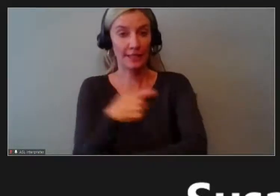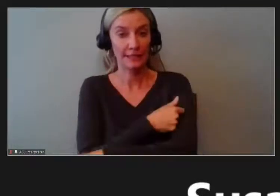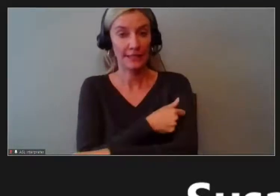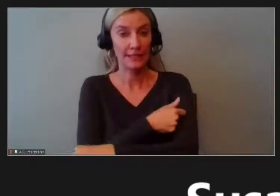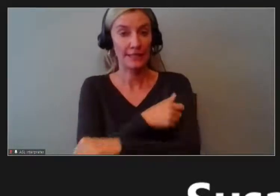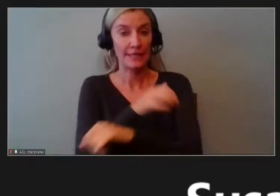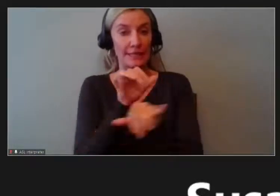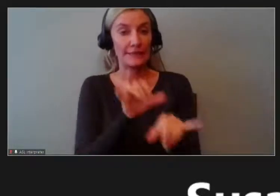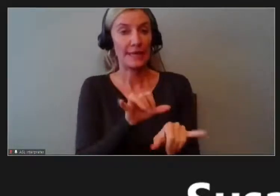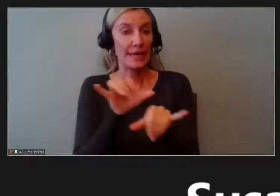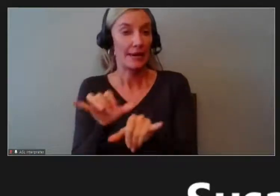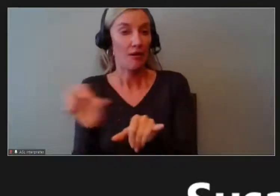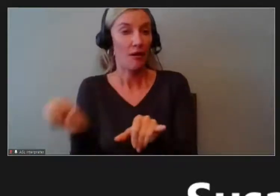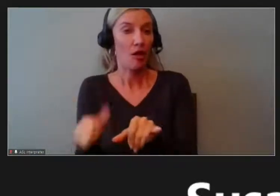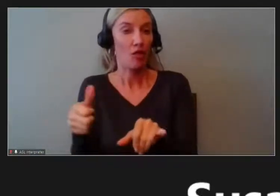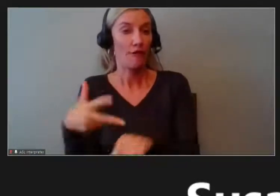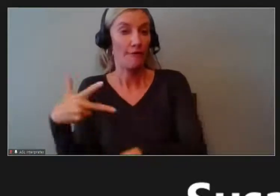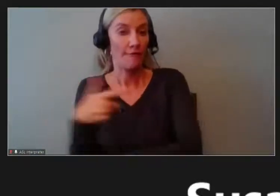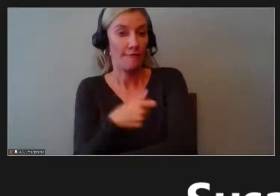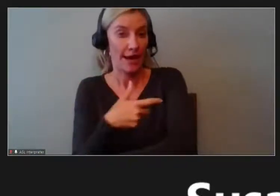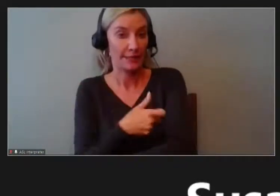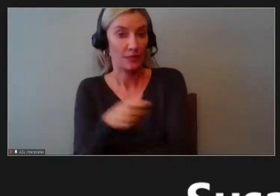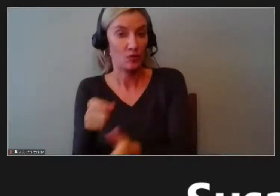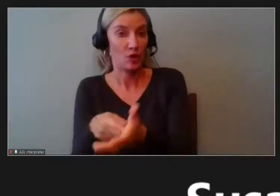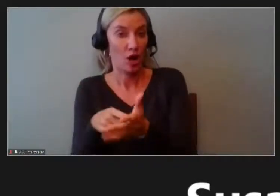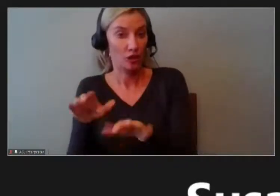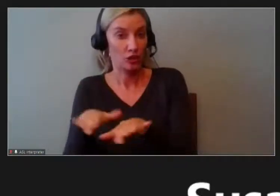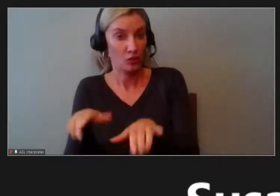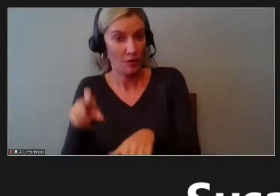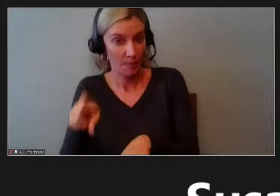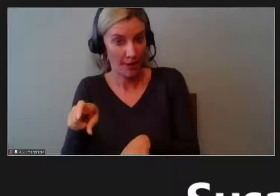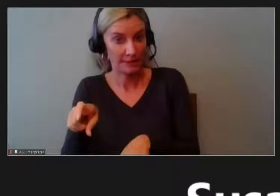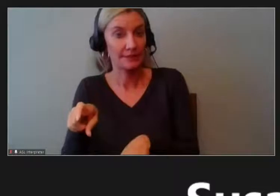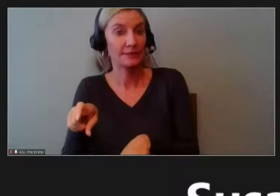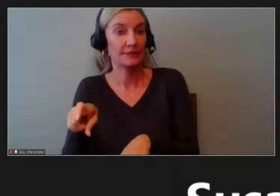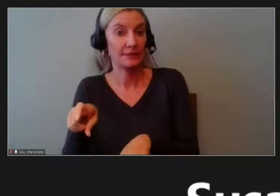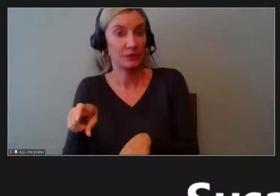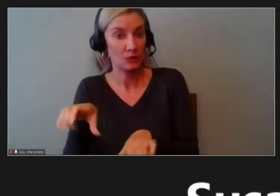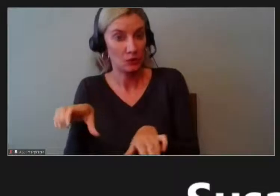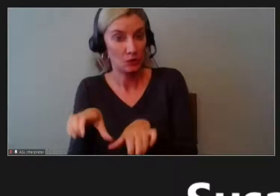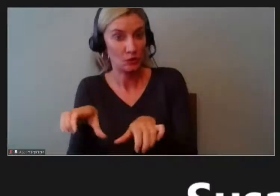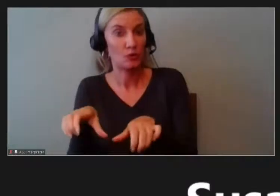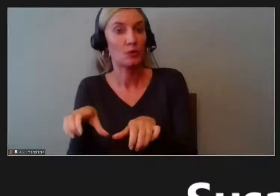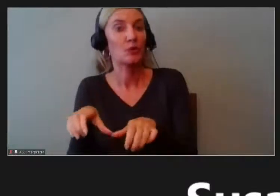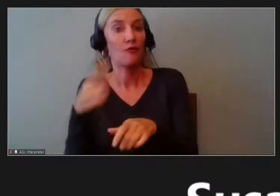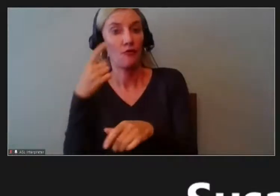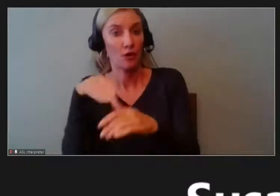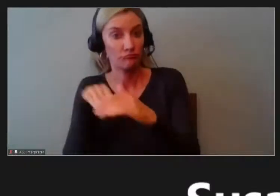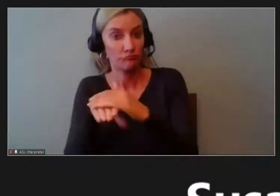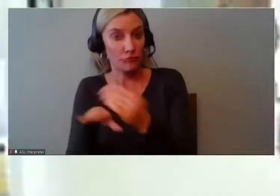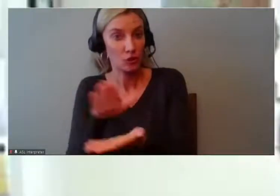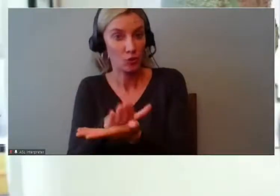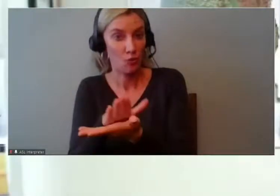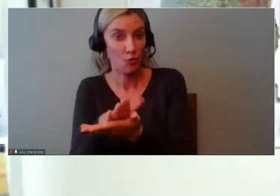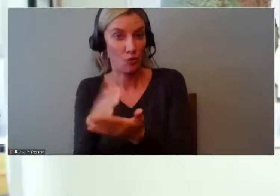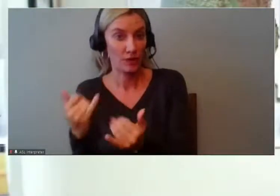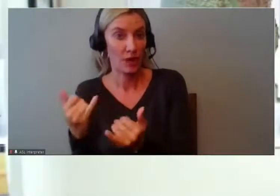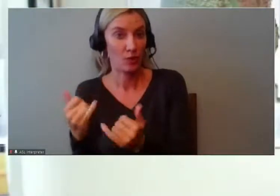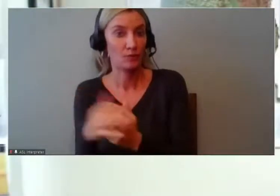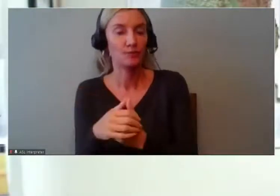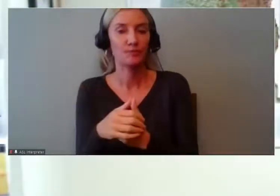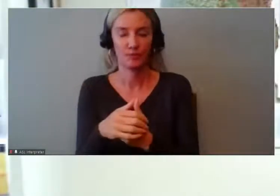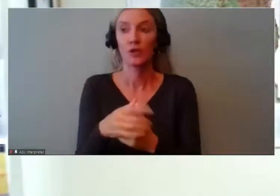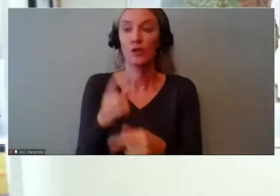other vaccines children are required to get to go to school now. Correct. It would